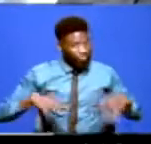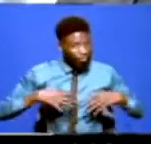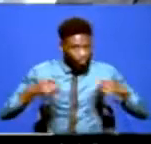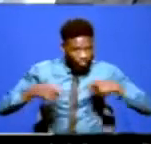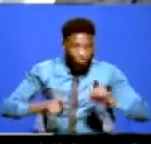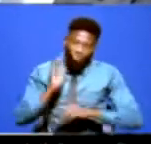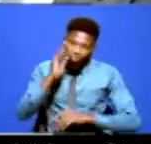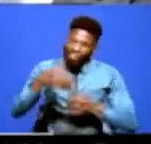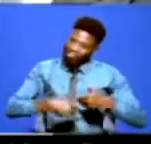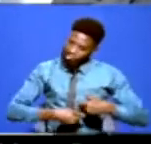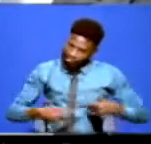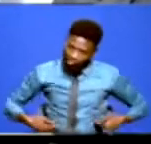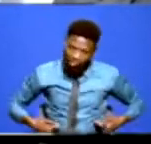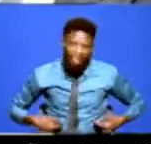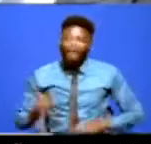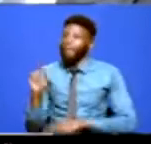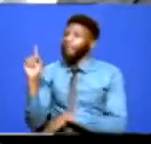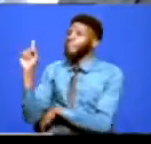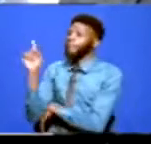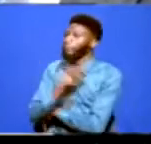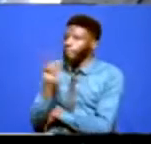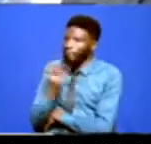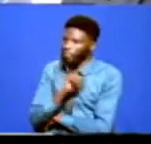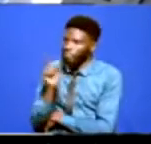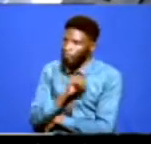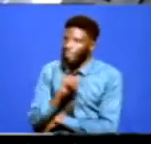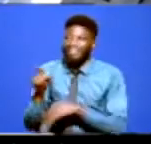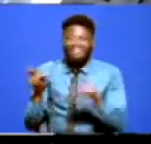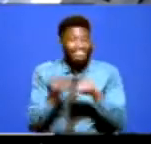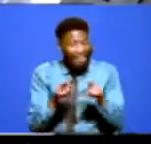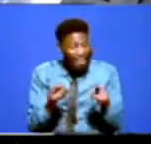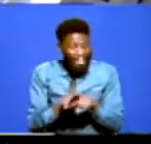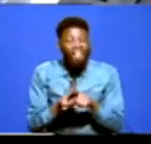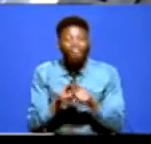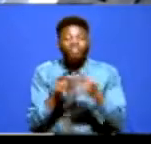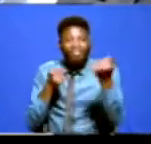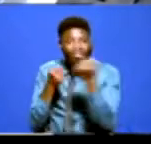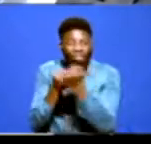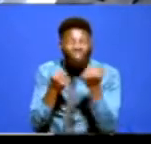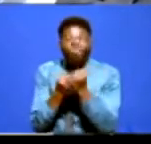starvation. Support to livestock